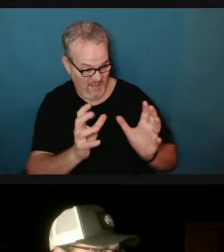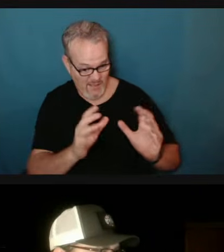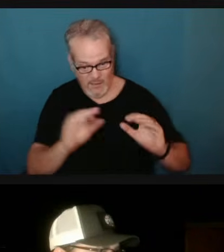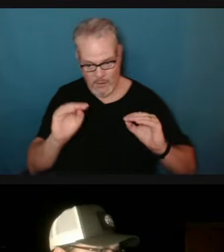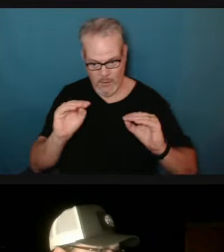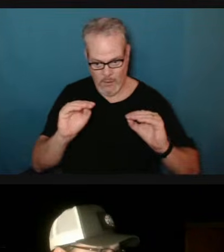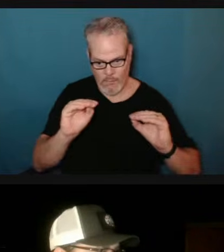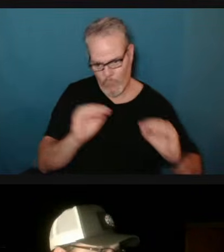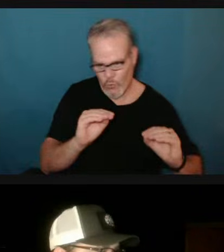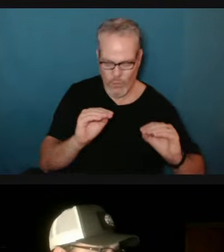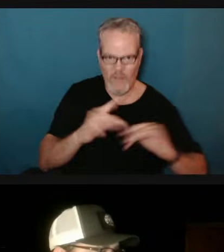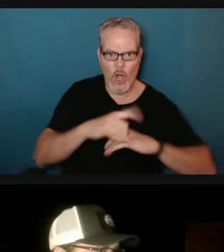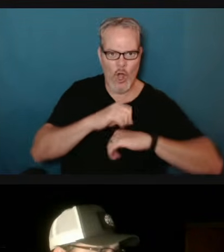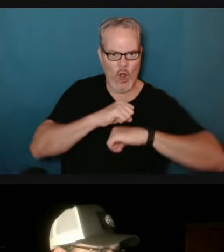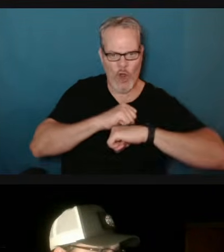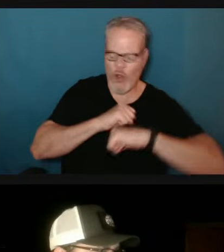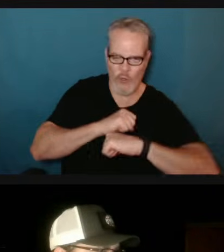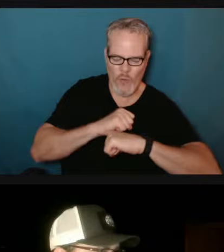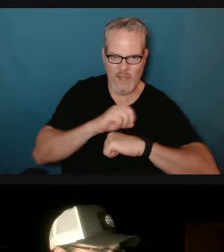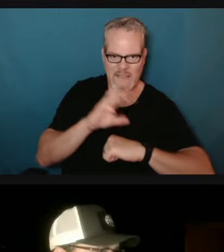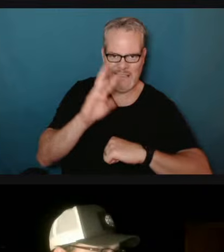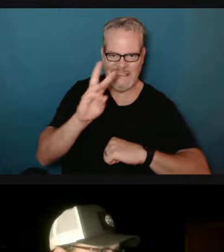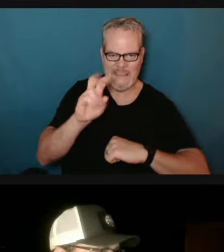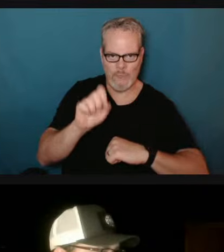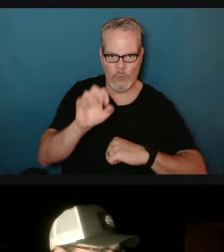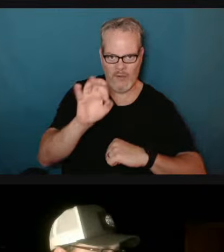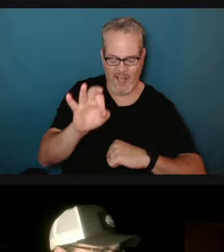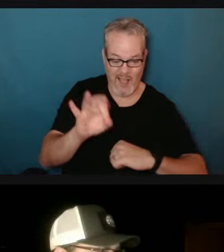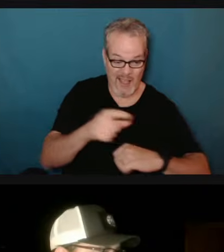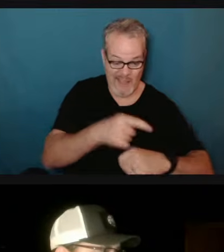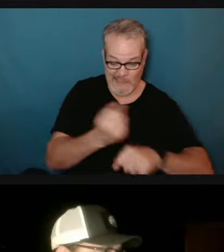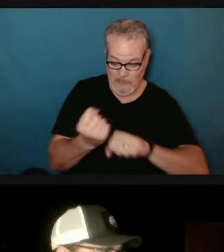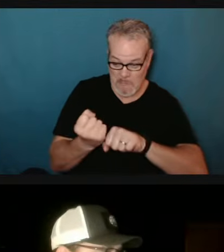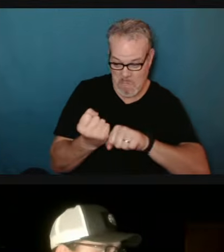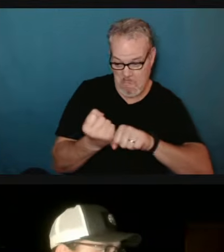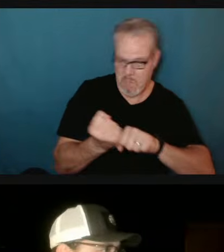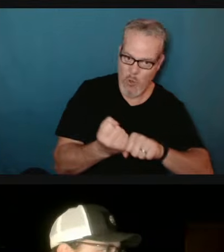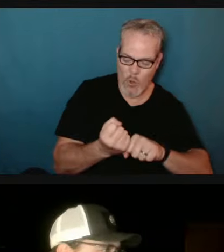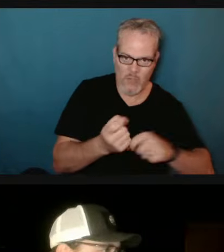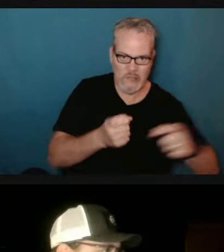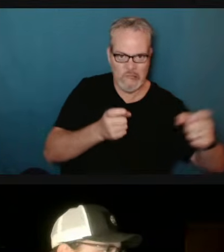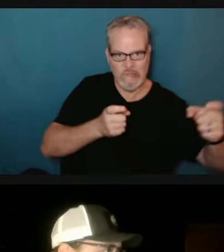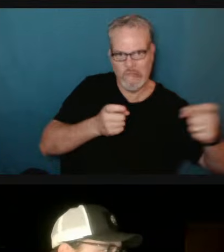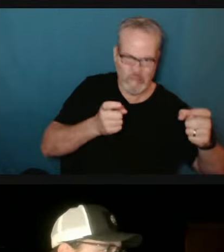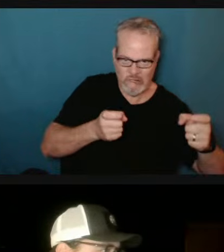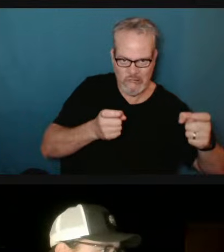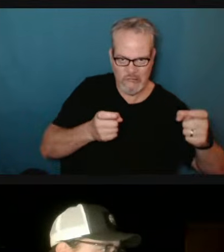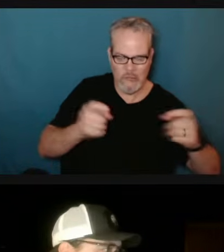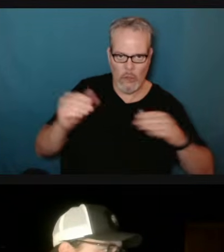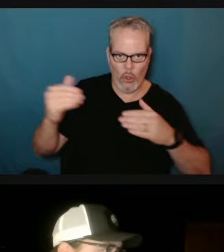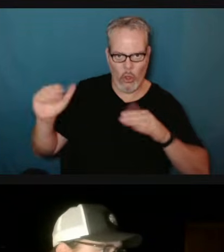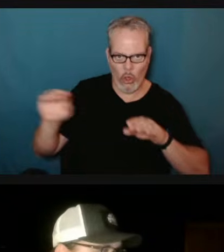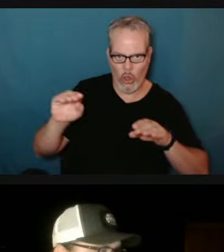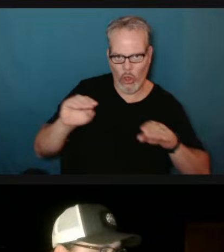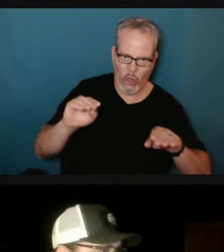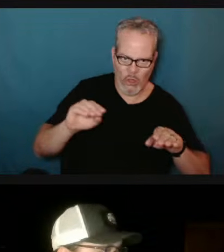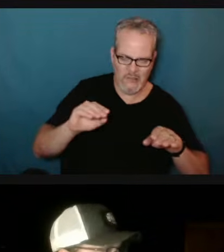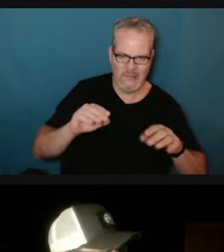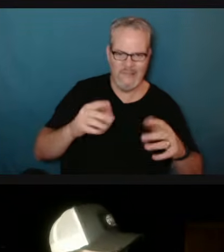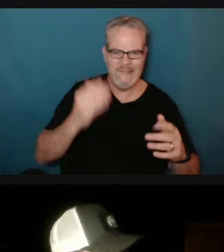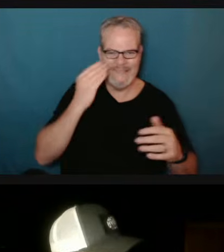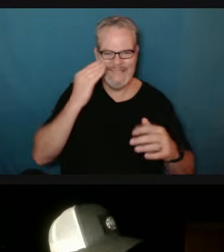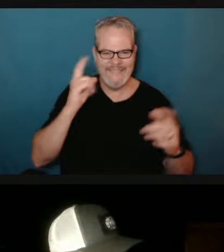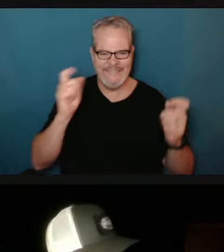the 6-9, and then all of a sudden the flank started driving the car for the, the rest of it, or until, and